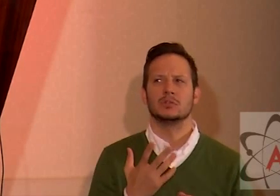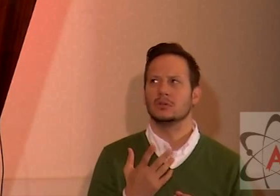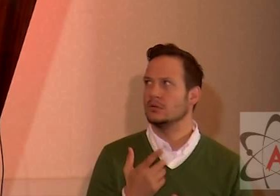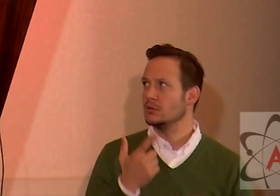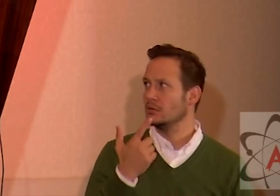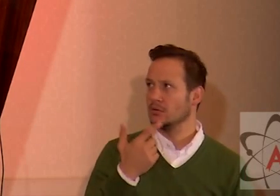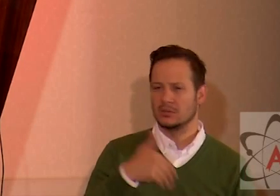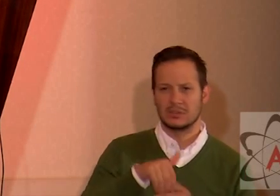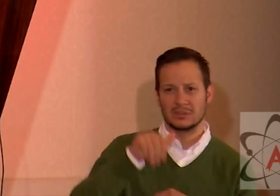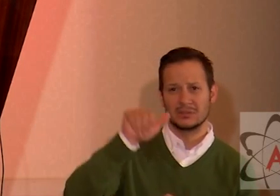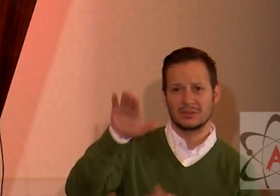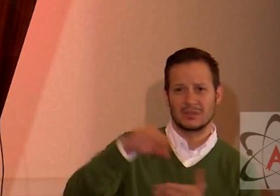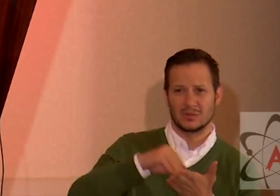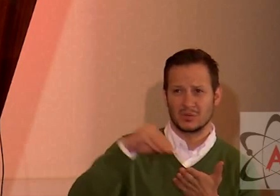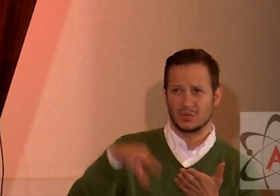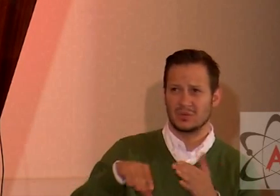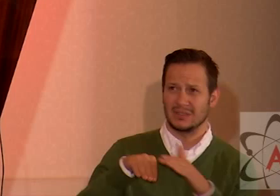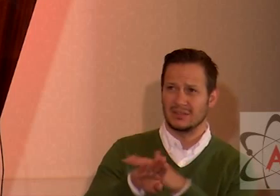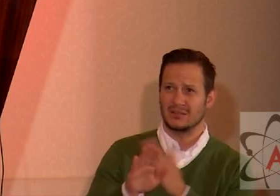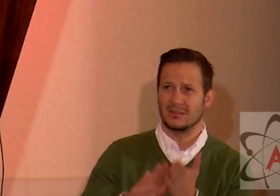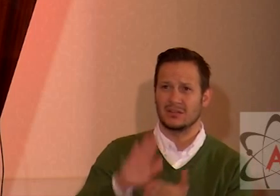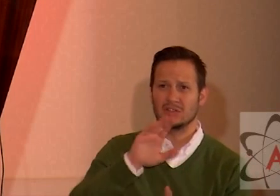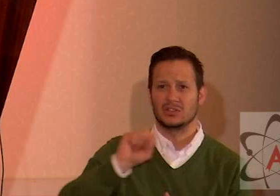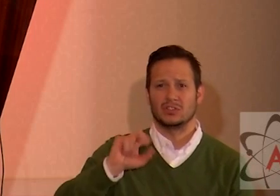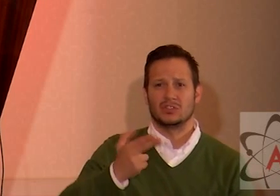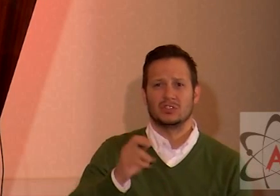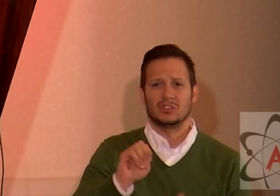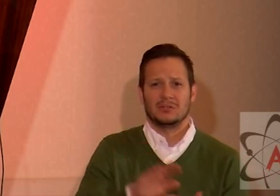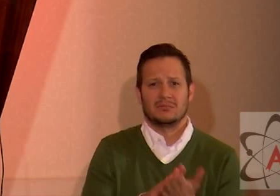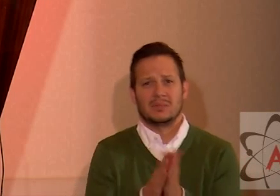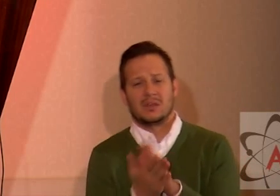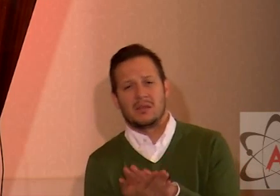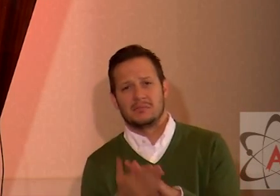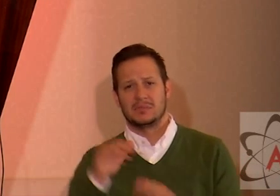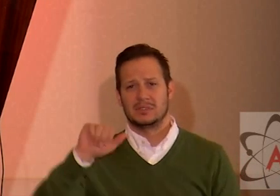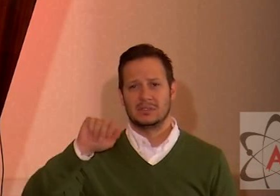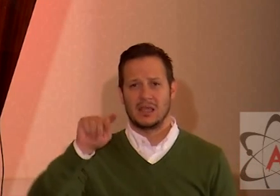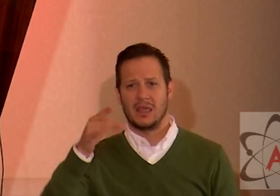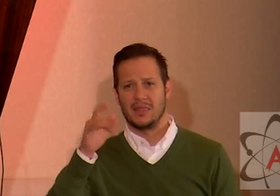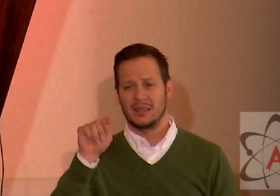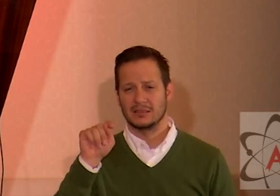a student to college and she becomes an atheist. Well,